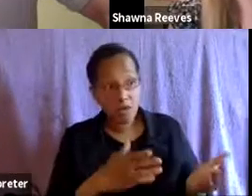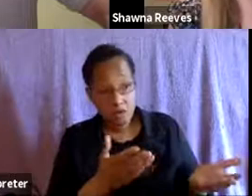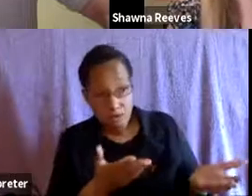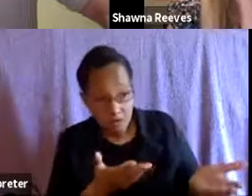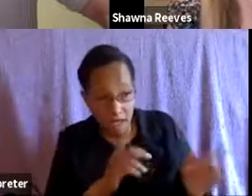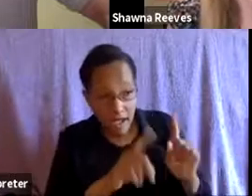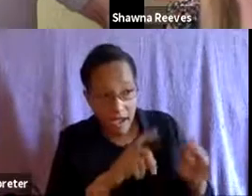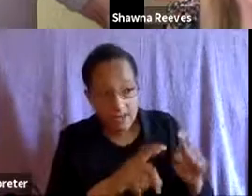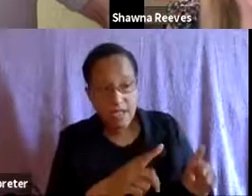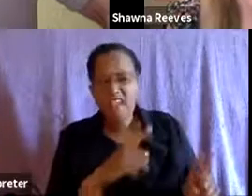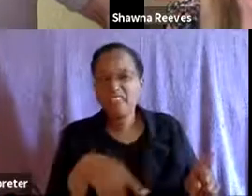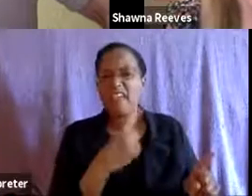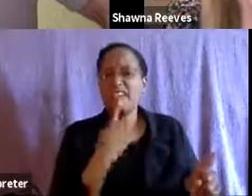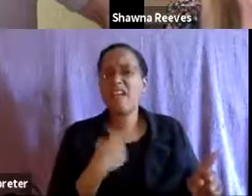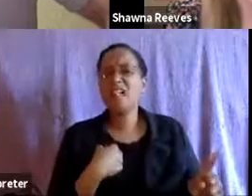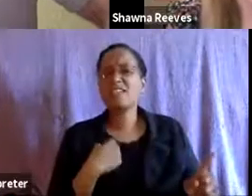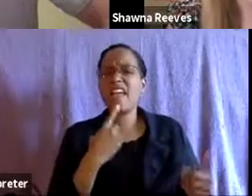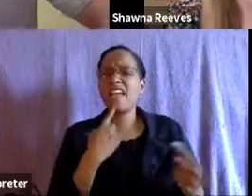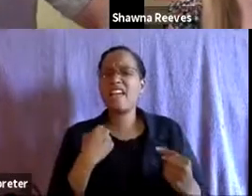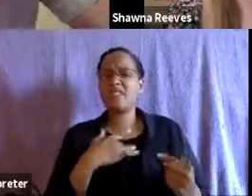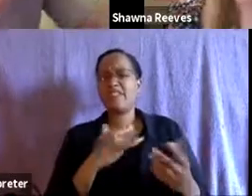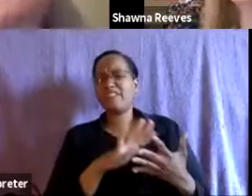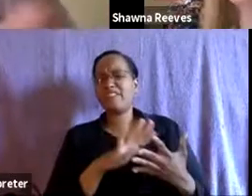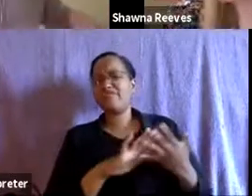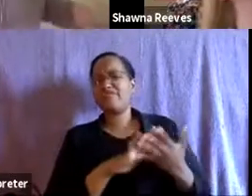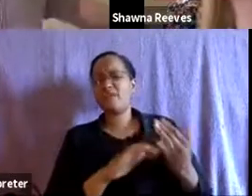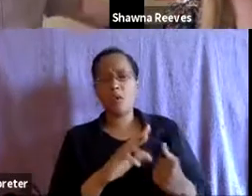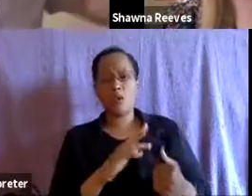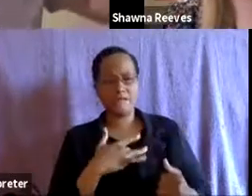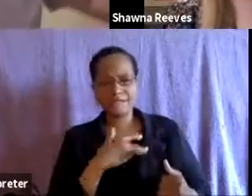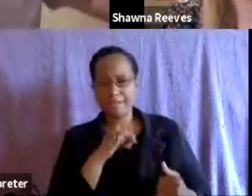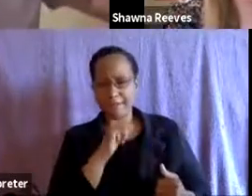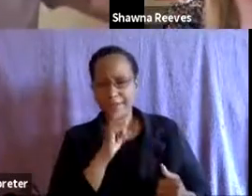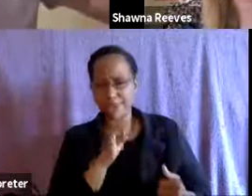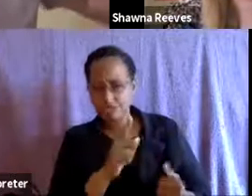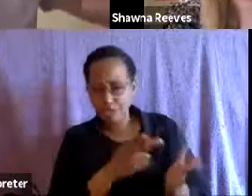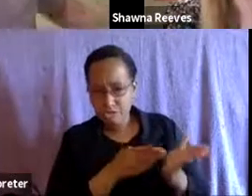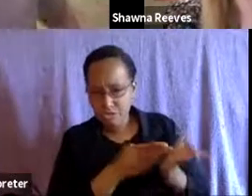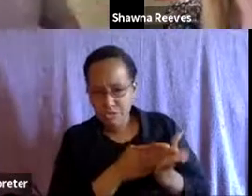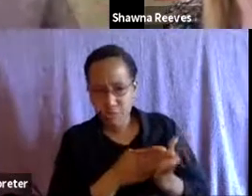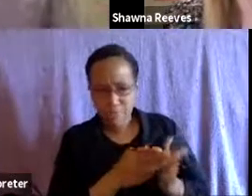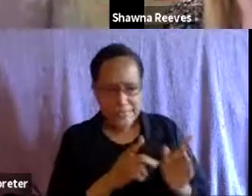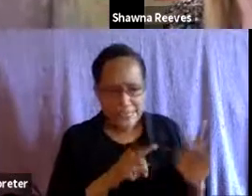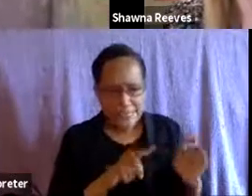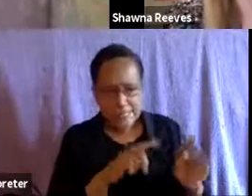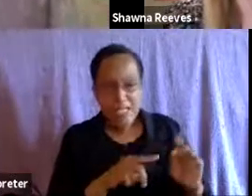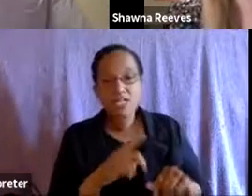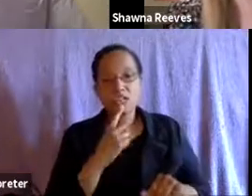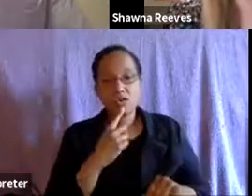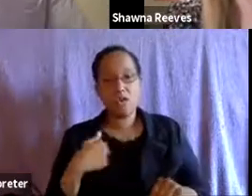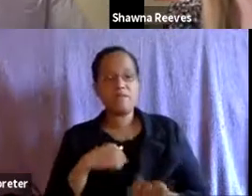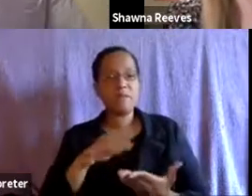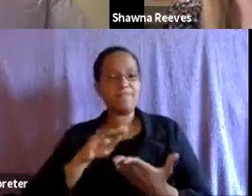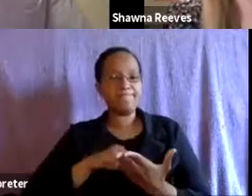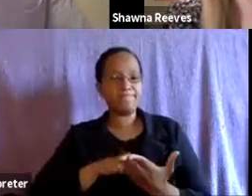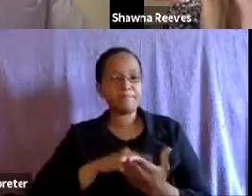themselves cannot actually go in and visit. And when we do call different staff in the nursing home, sometimes with